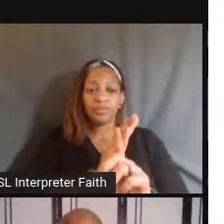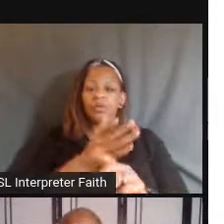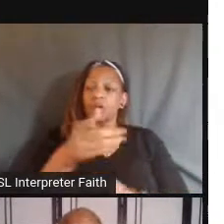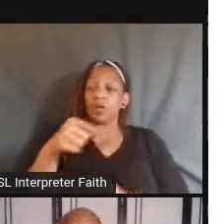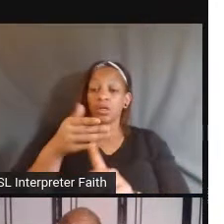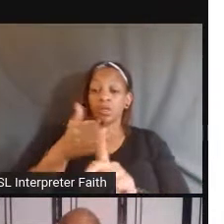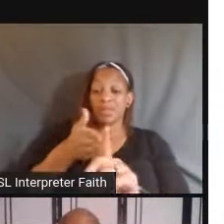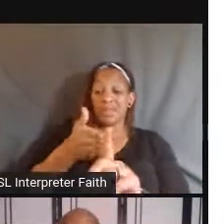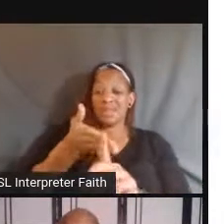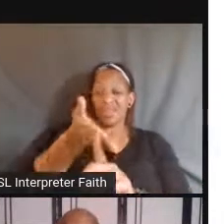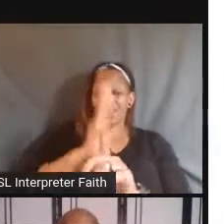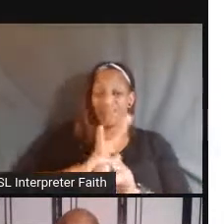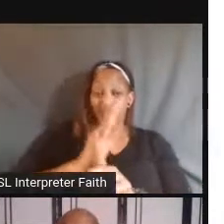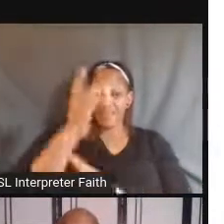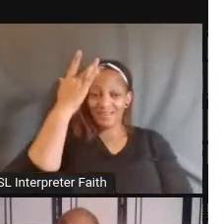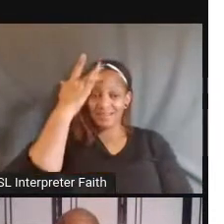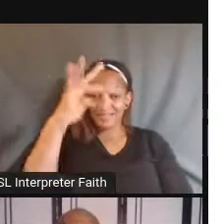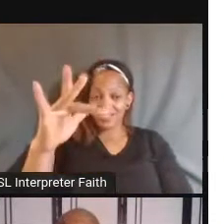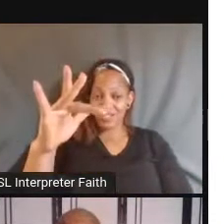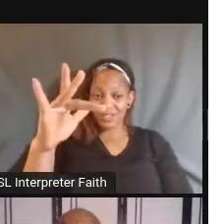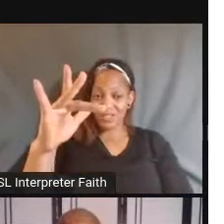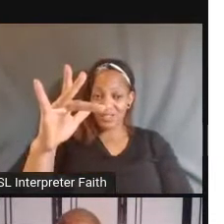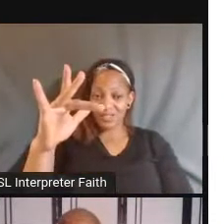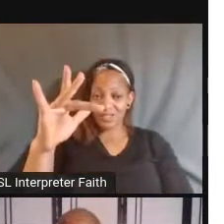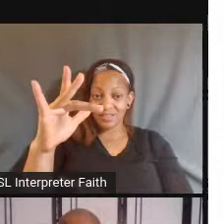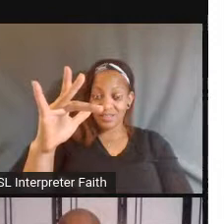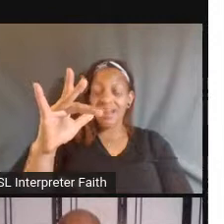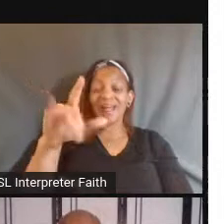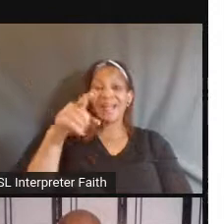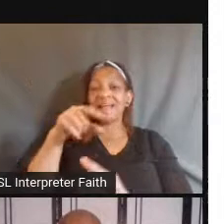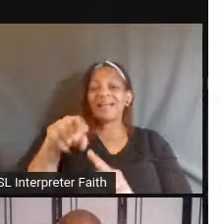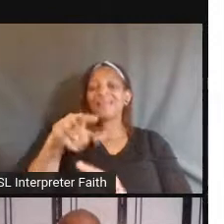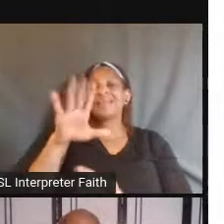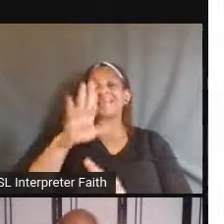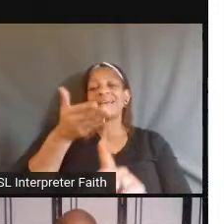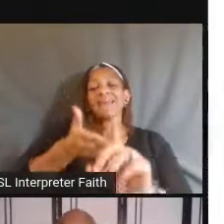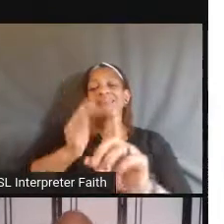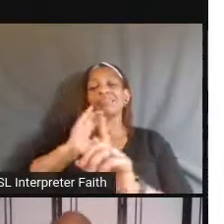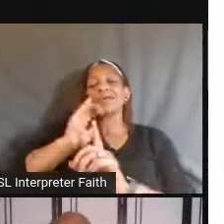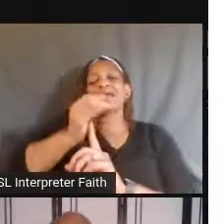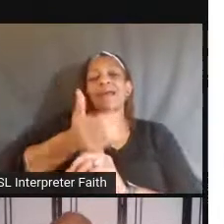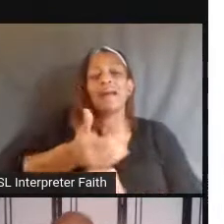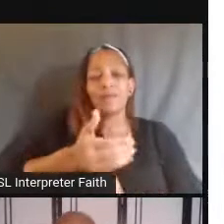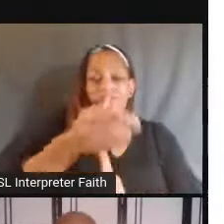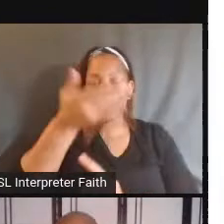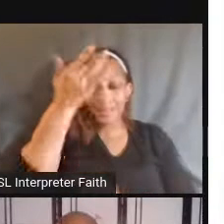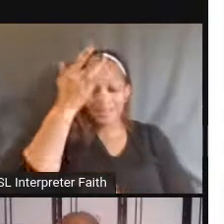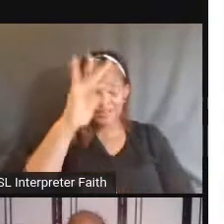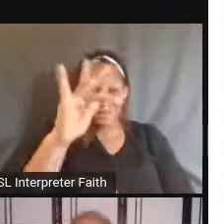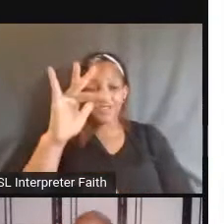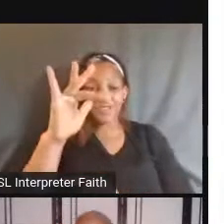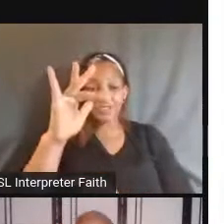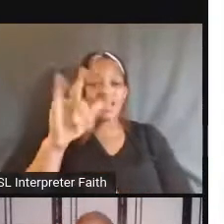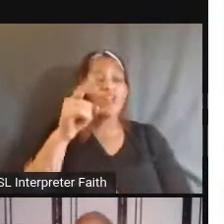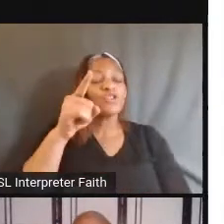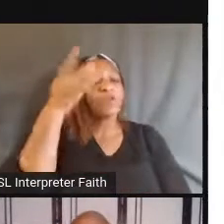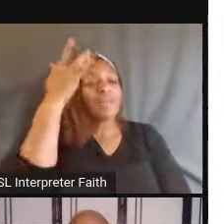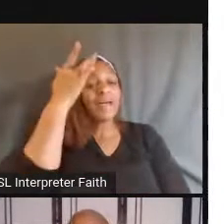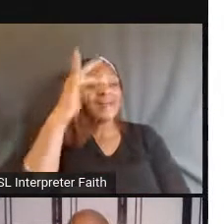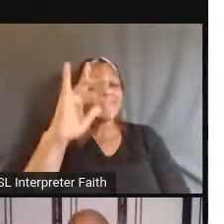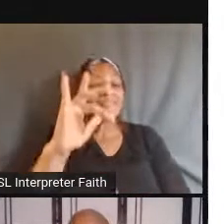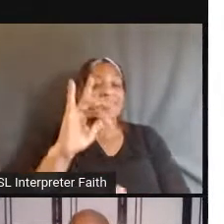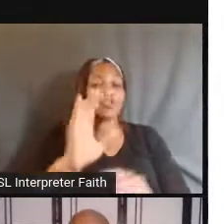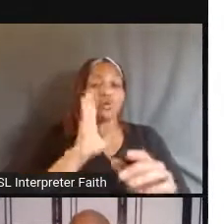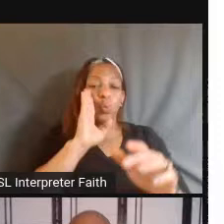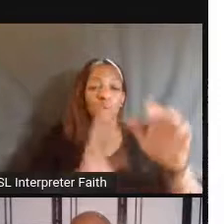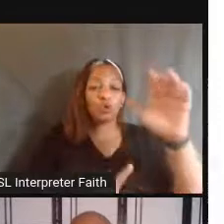intelligent. God is intelligence itself. And that intelligence is showing up in,